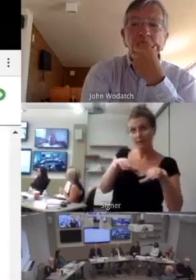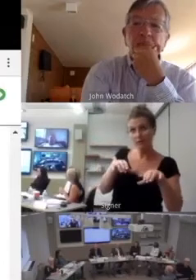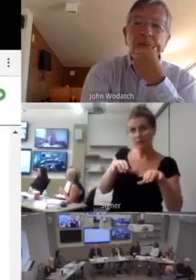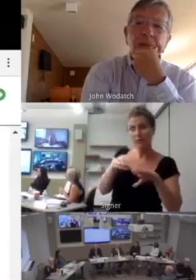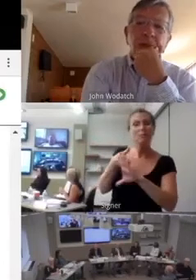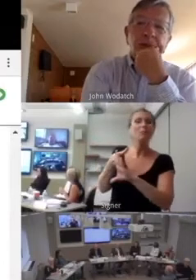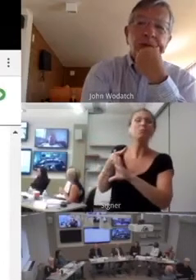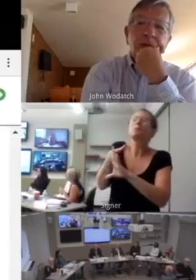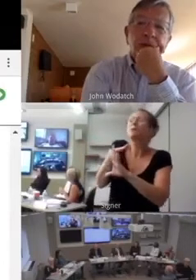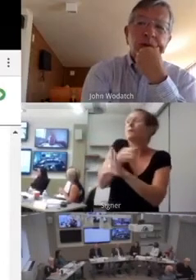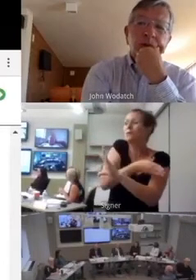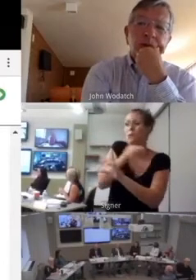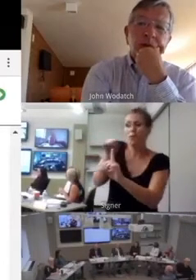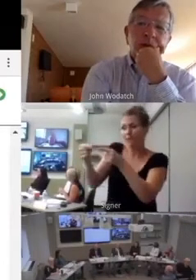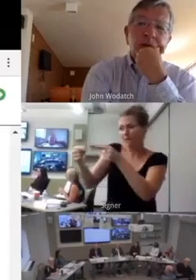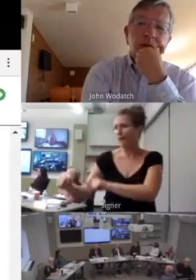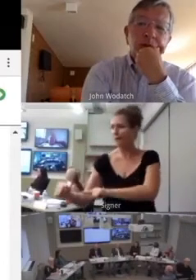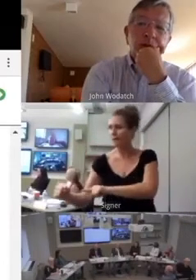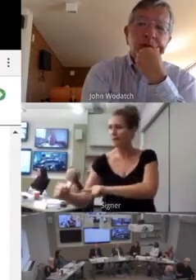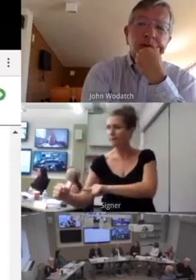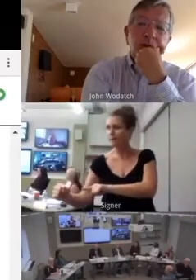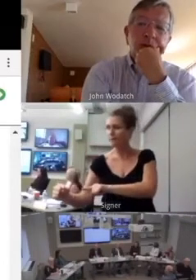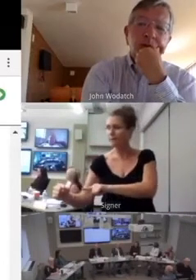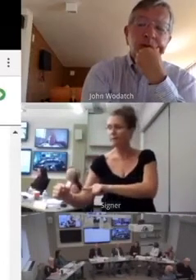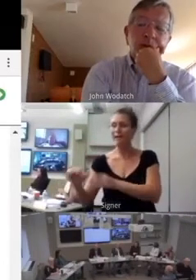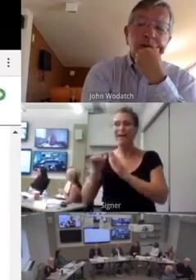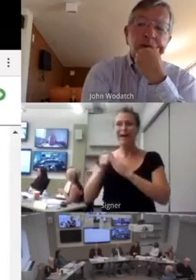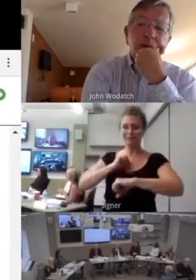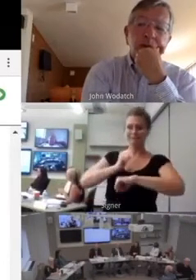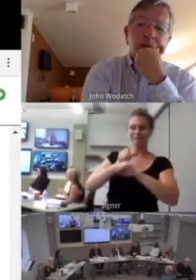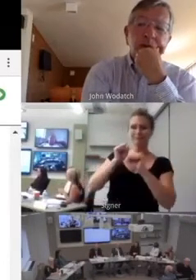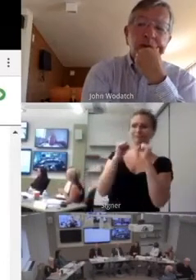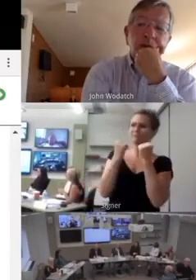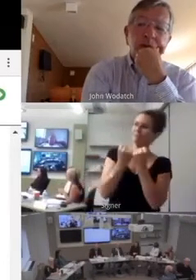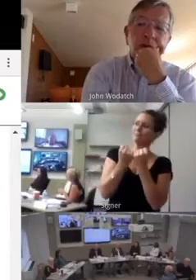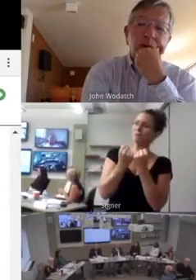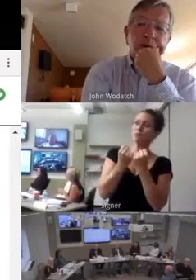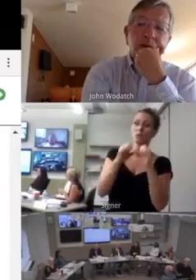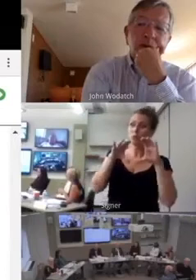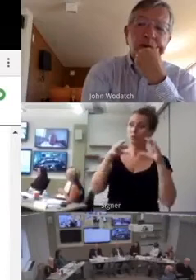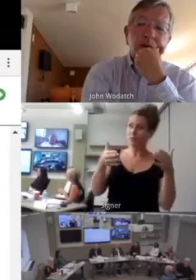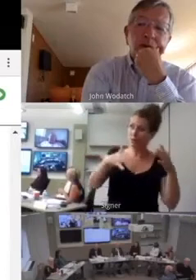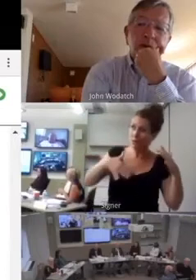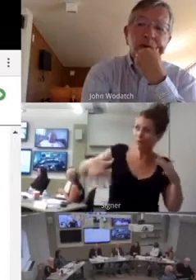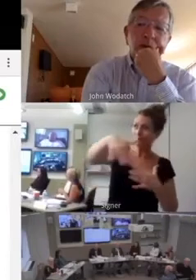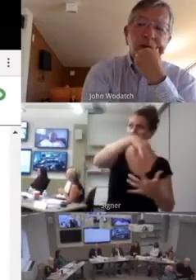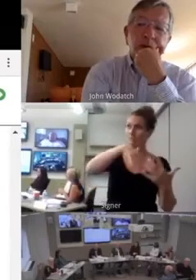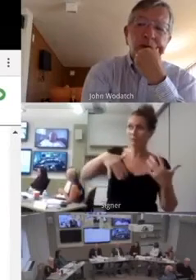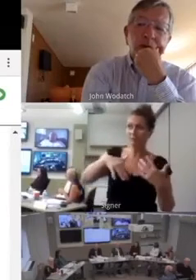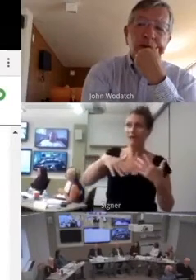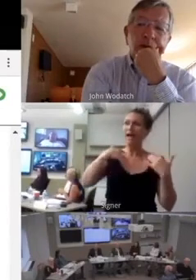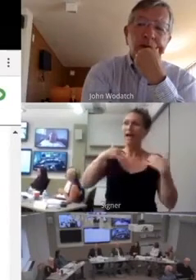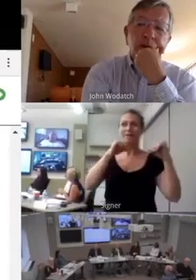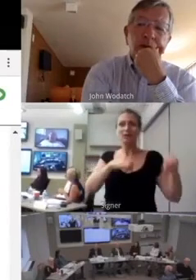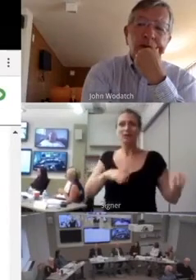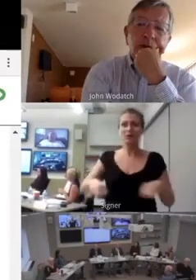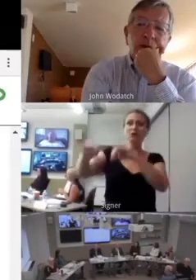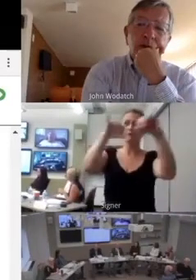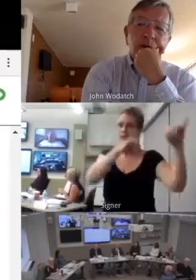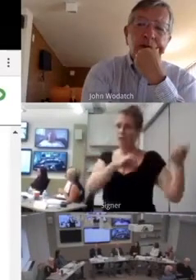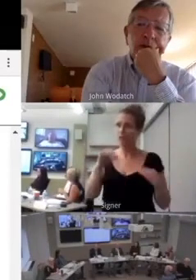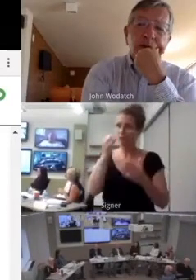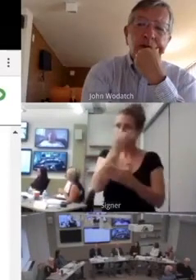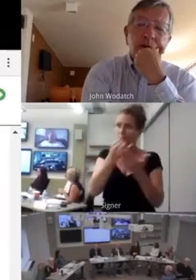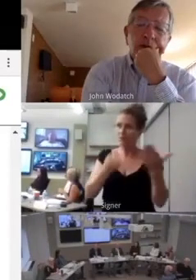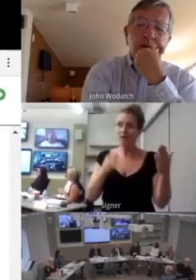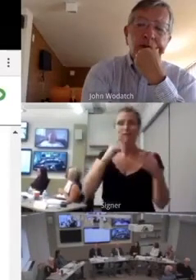of reorganizing society so that as a society, it is universally designed for the maximum amount of participation for the